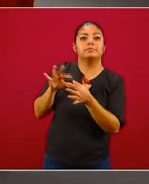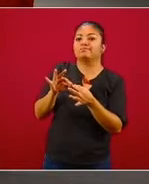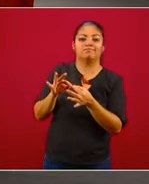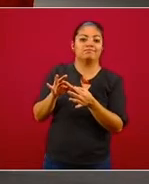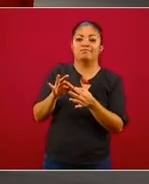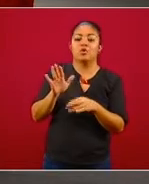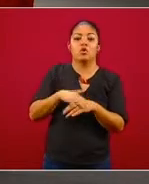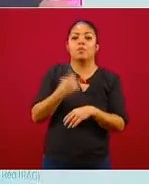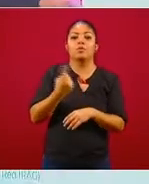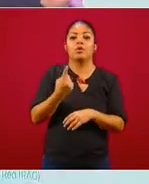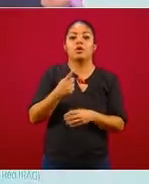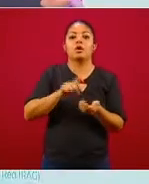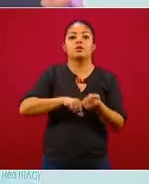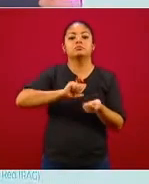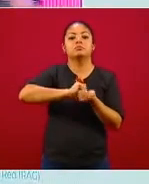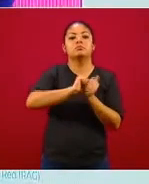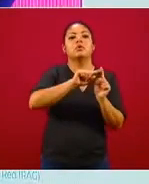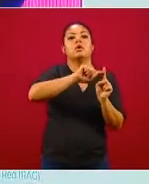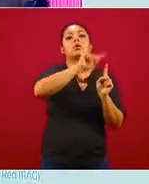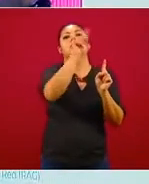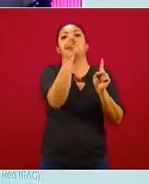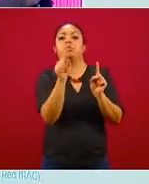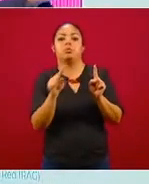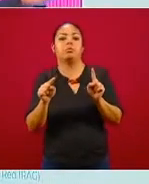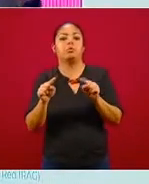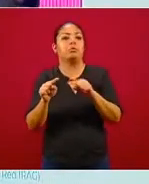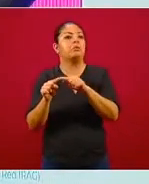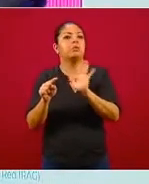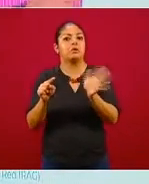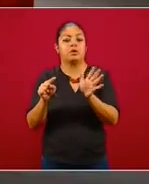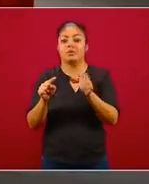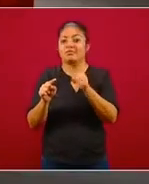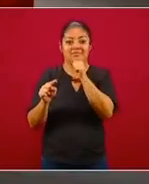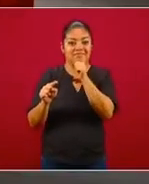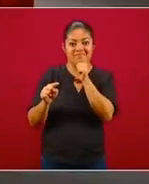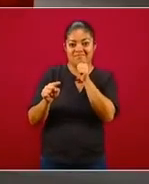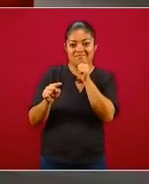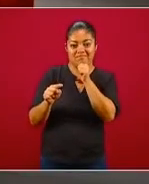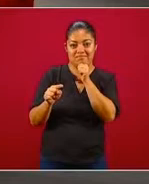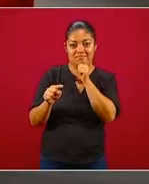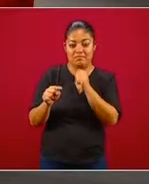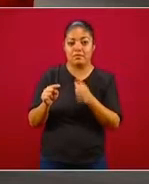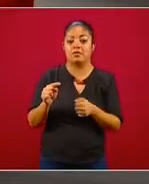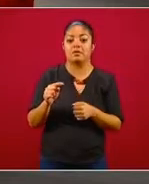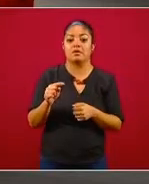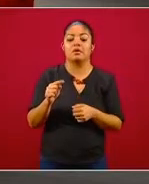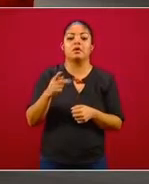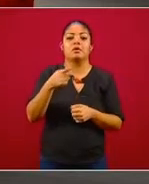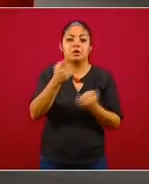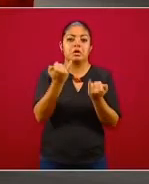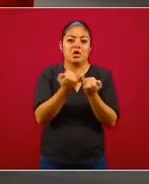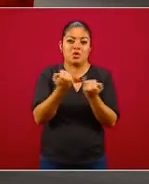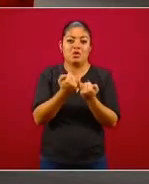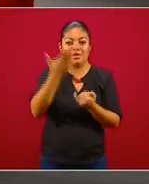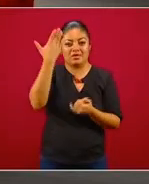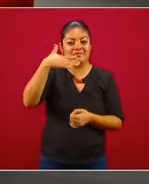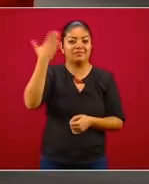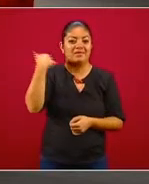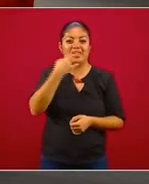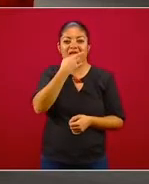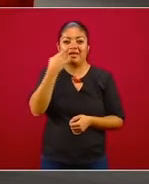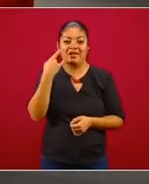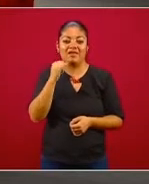otherwise we would always think, we would always be under the impression that the curve